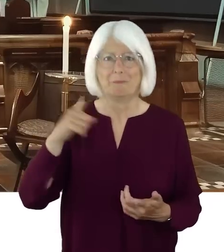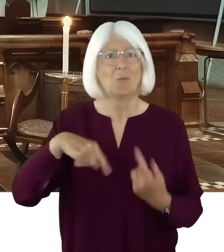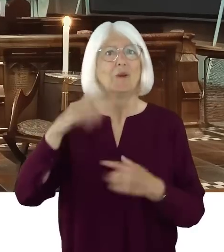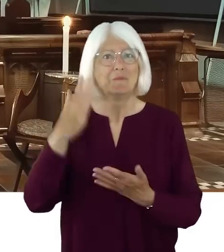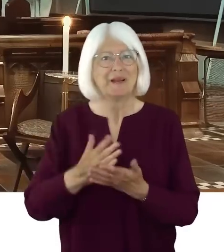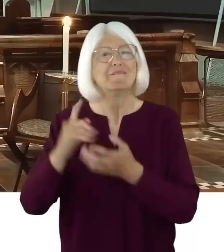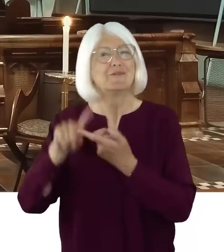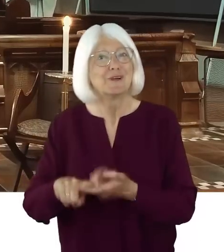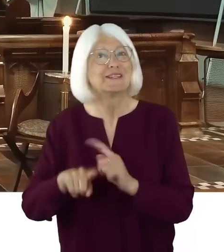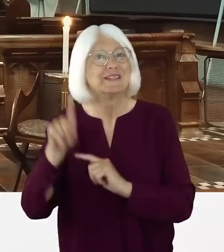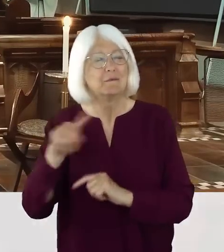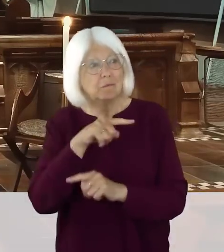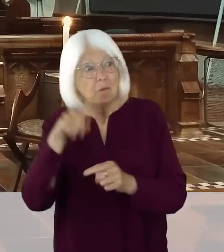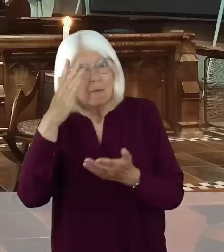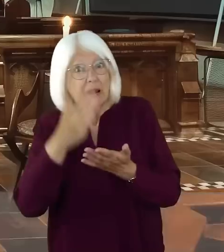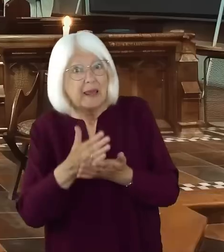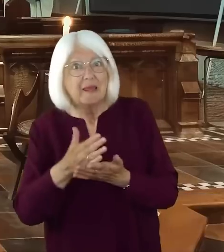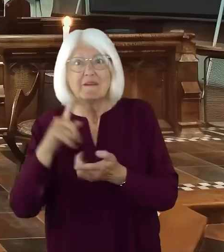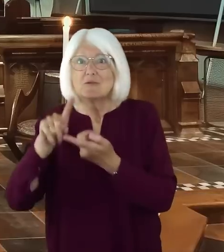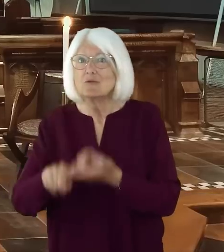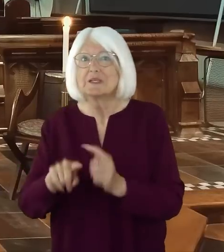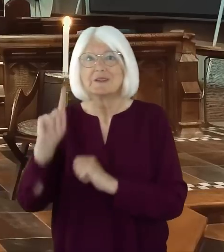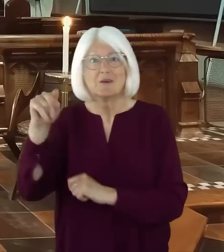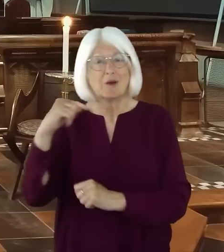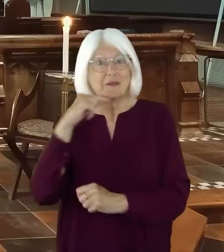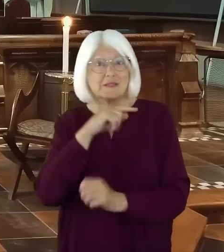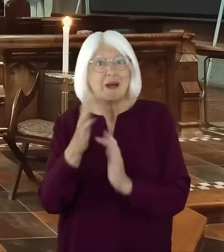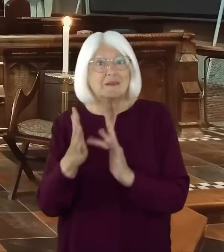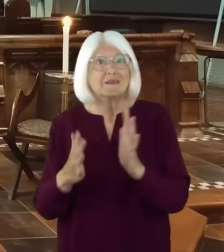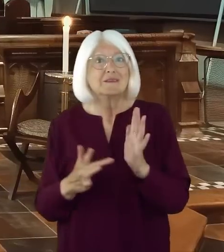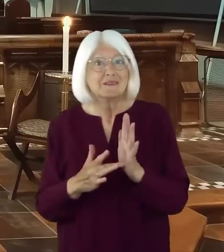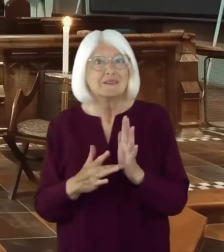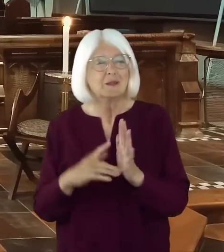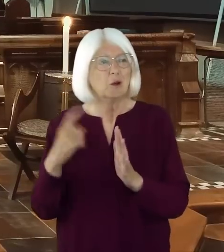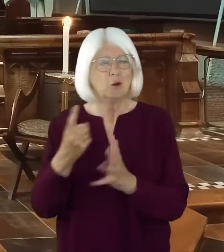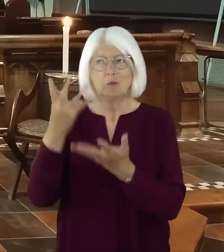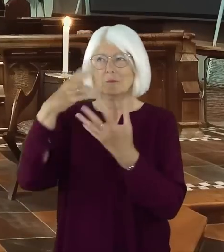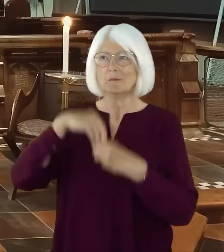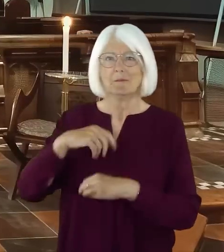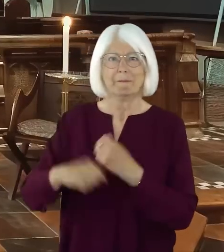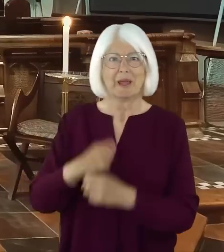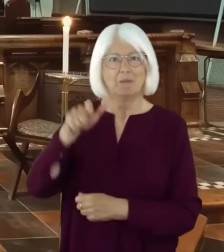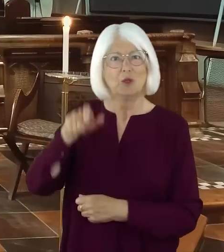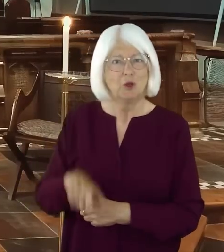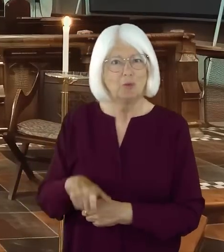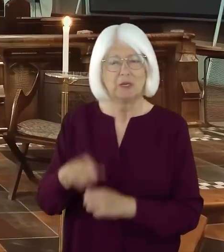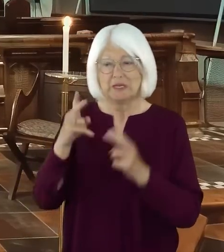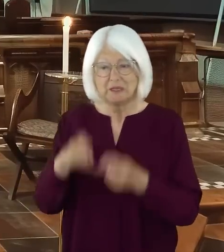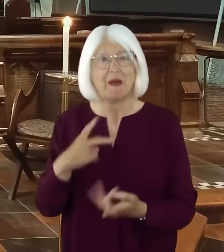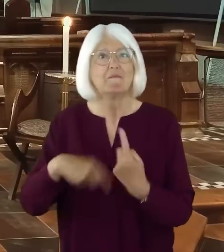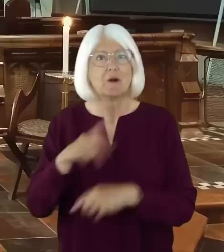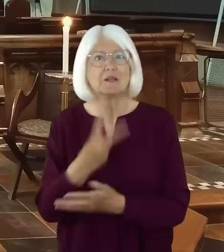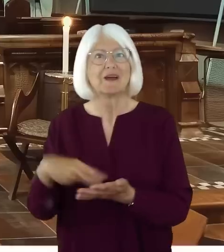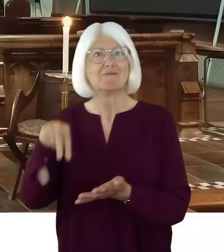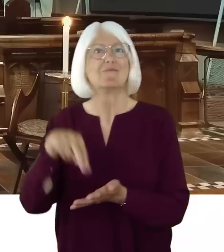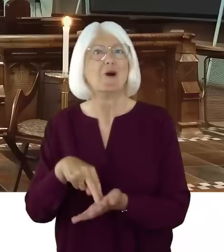believe and trust in him. Do you believe and trust in God the Son, who took our human nature, died for us and